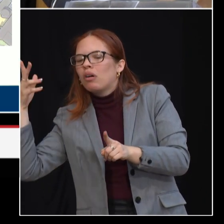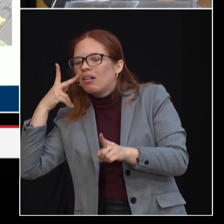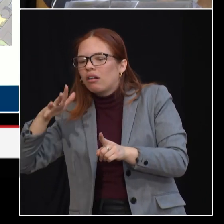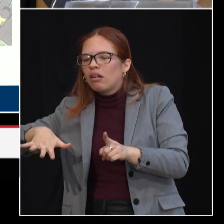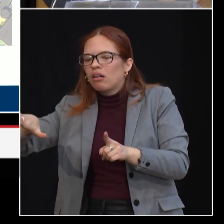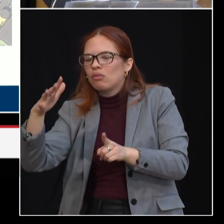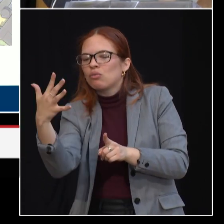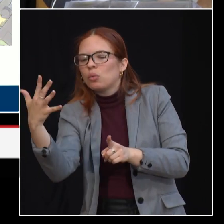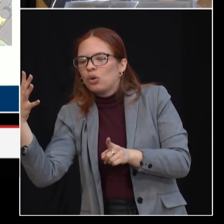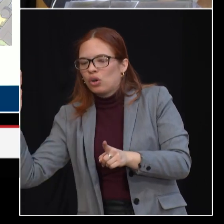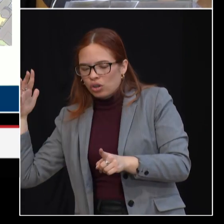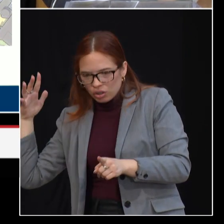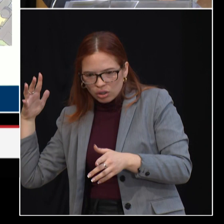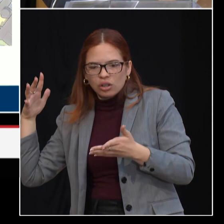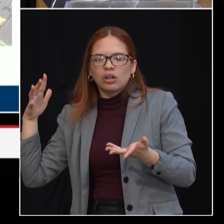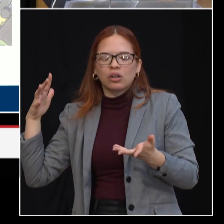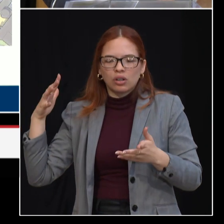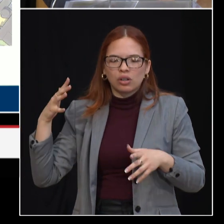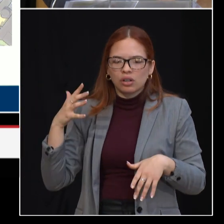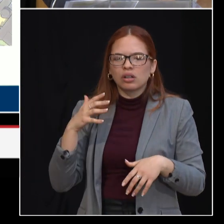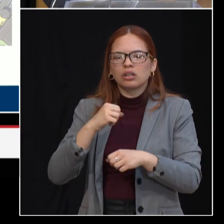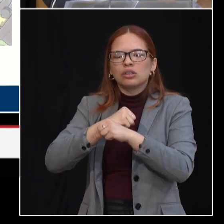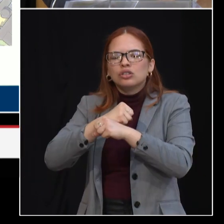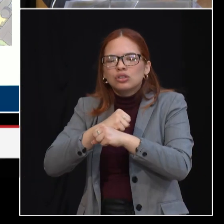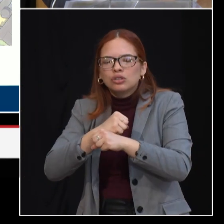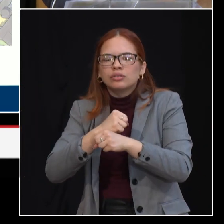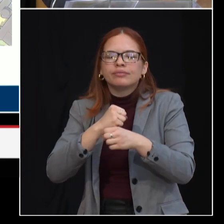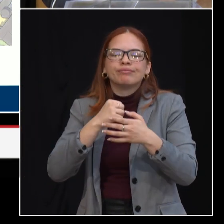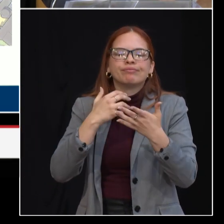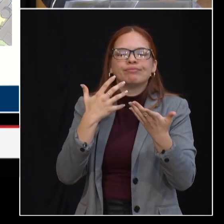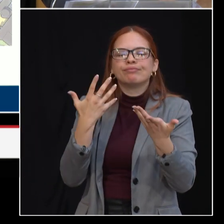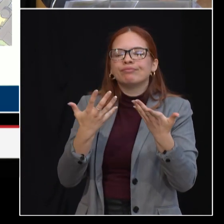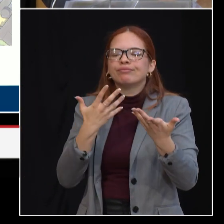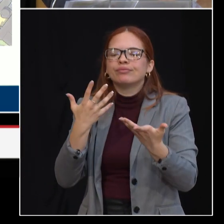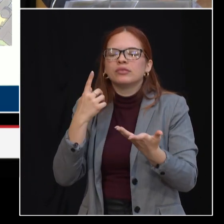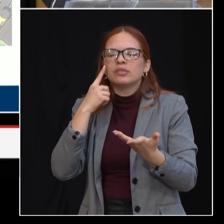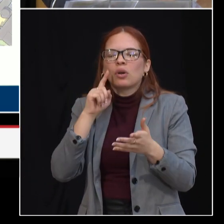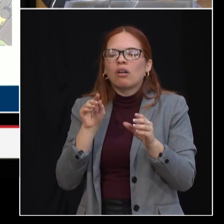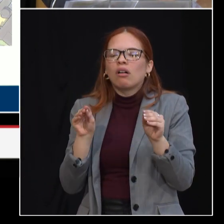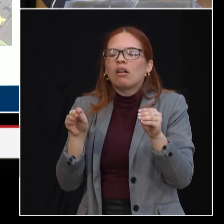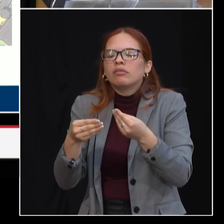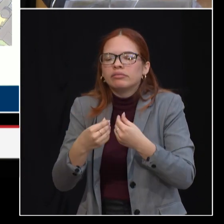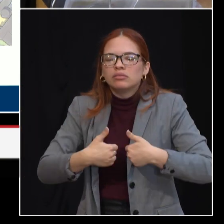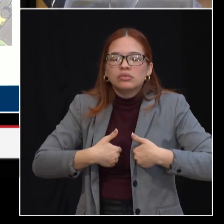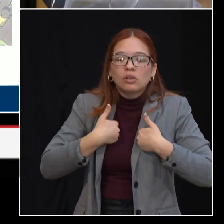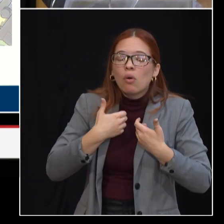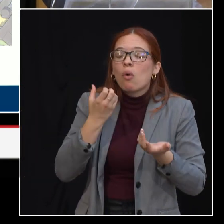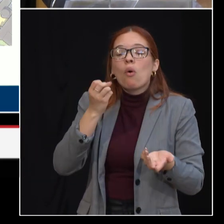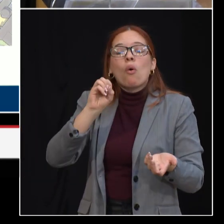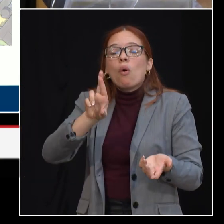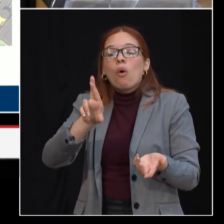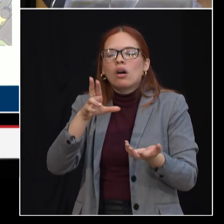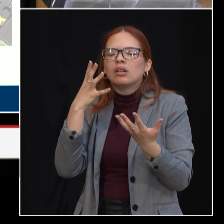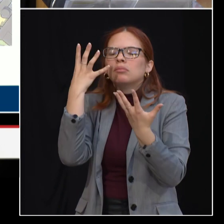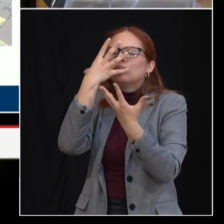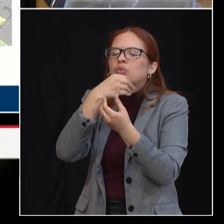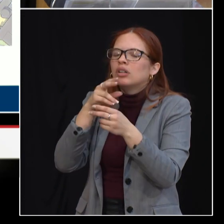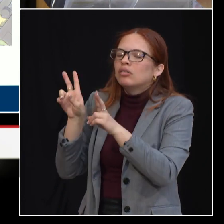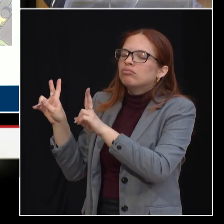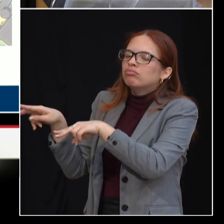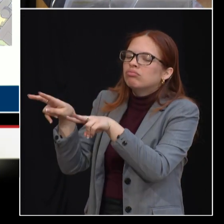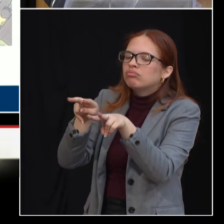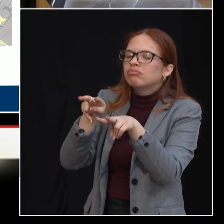provide security standoff for secure office tenants or beautiful views from residential and